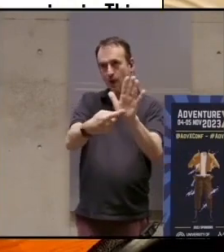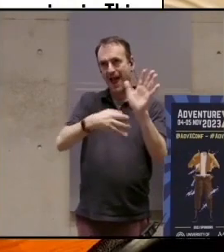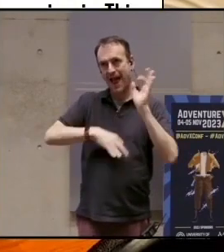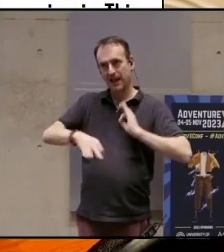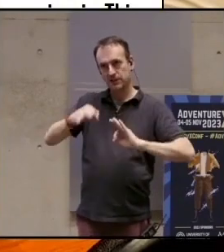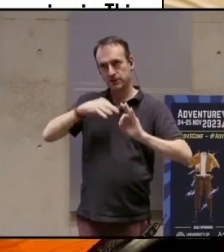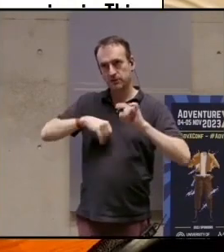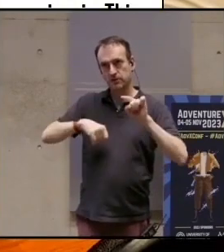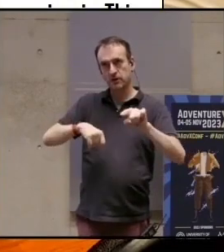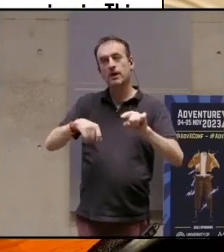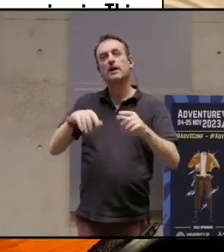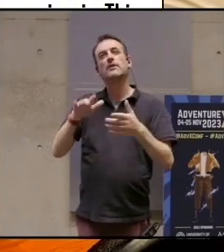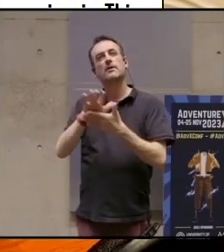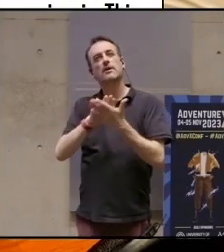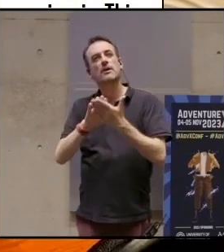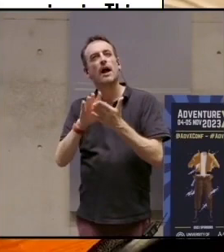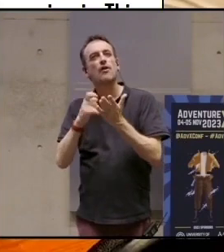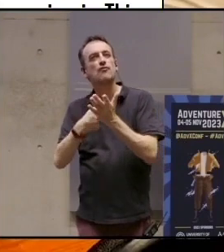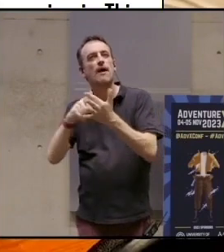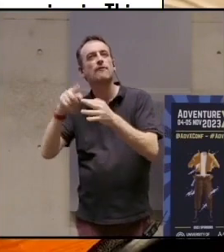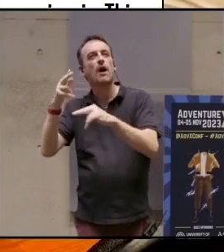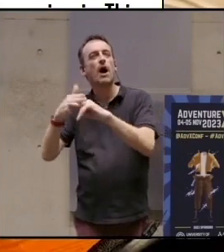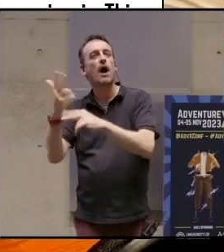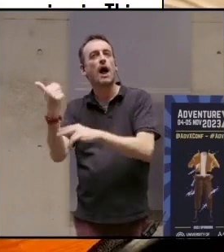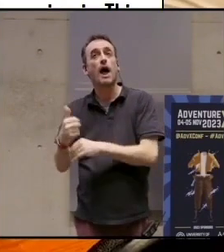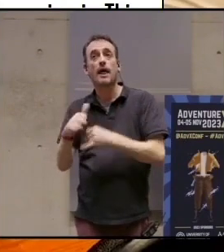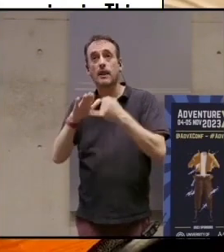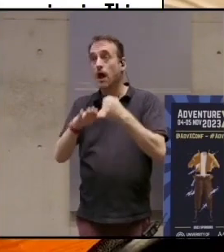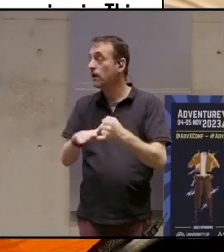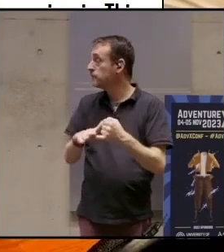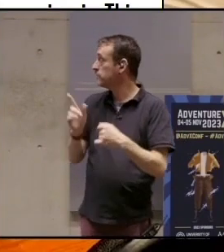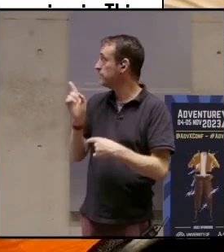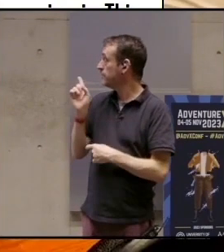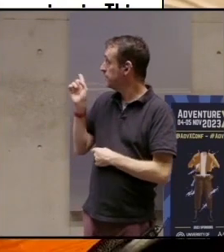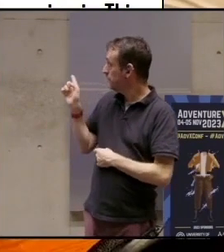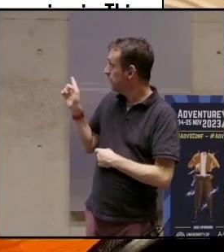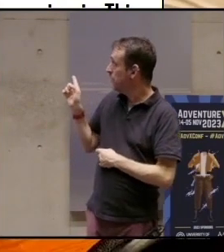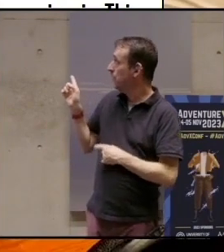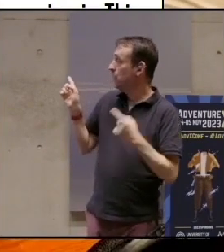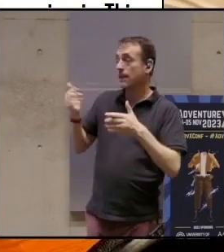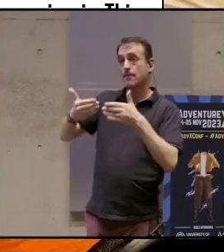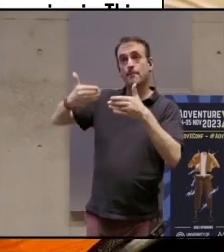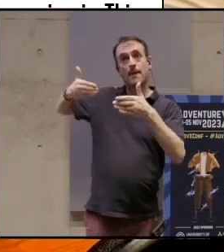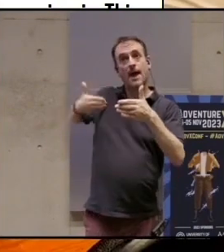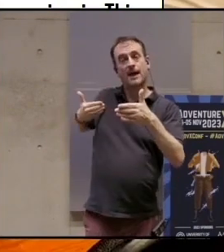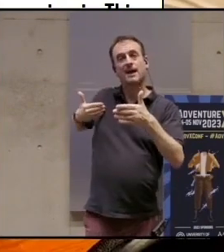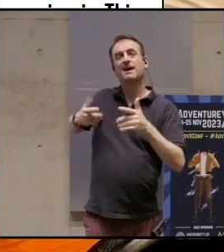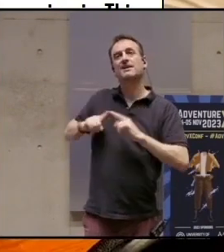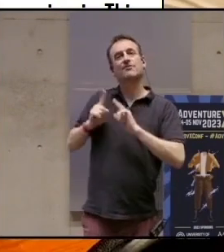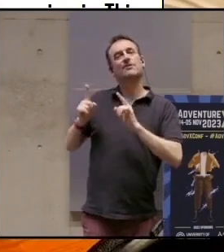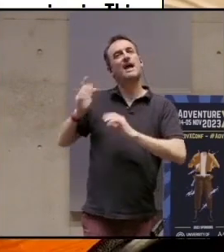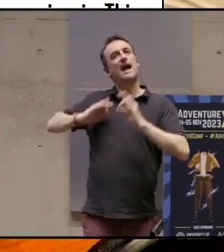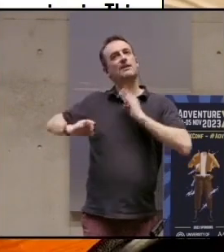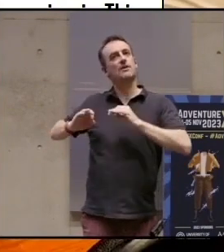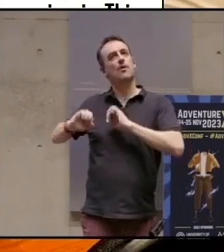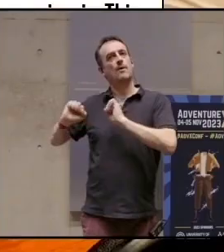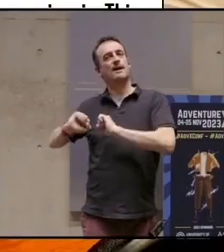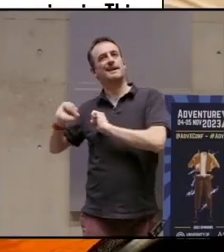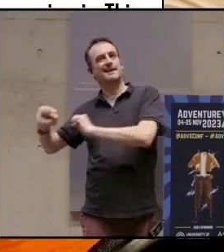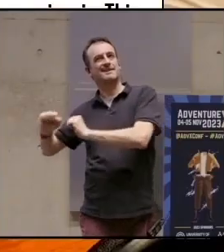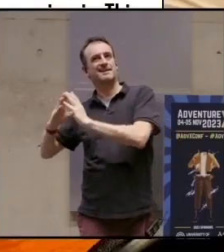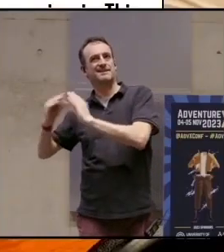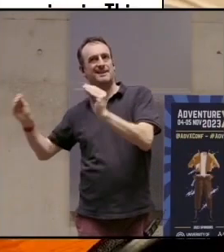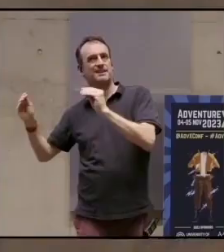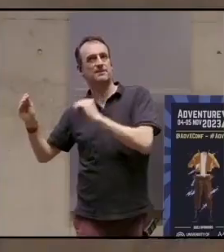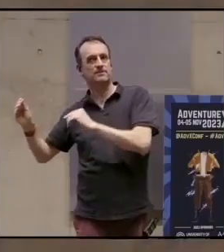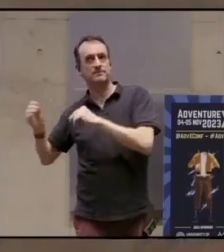art. And last but not least, there's another actor, if you were wondering who that is, just waiting for his next scene and looking at